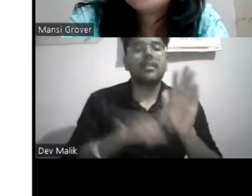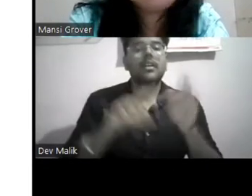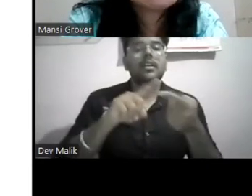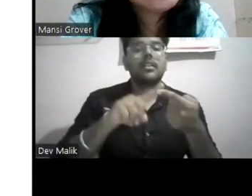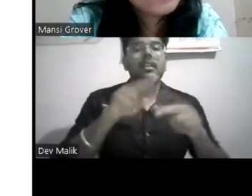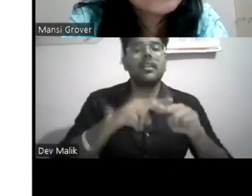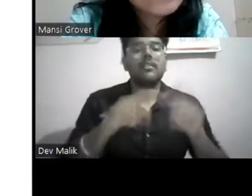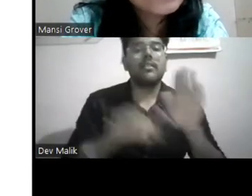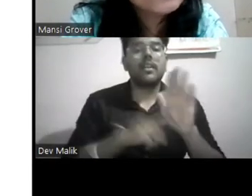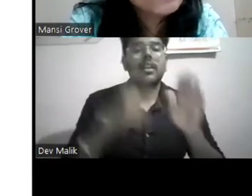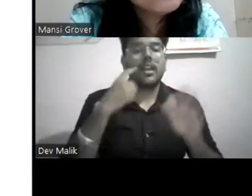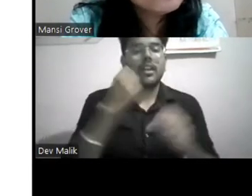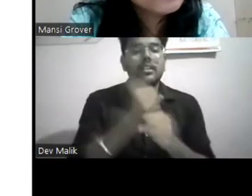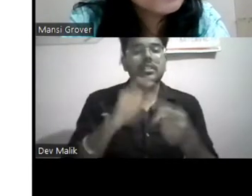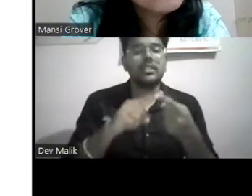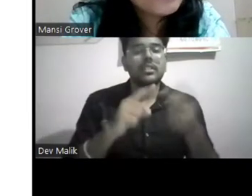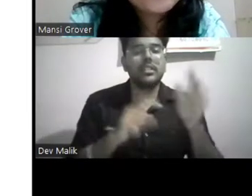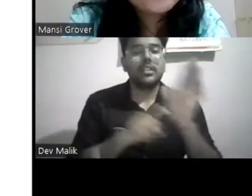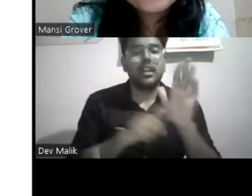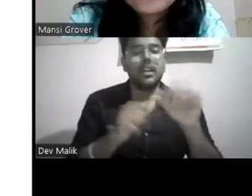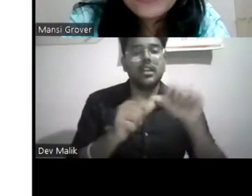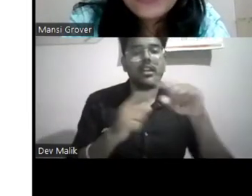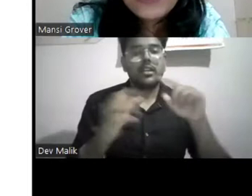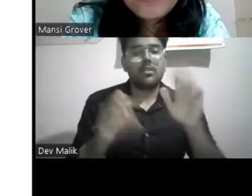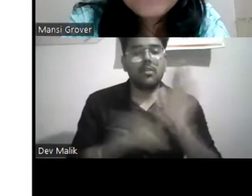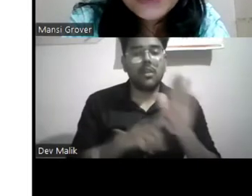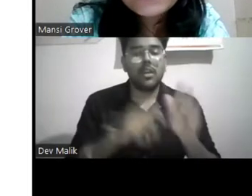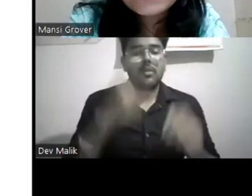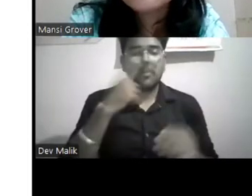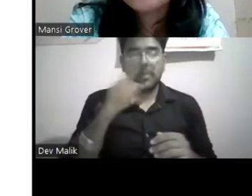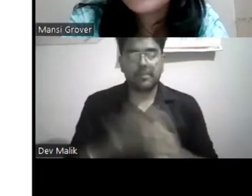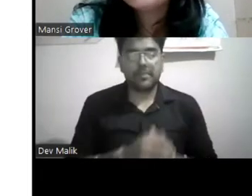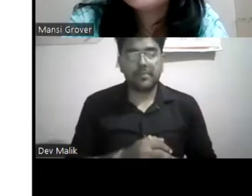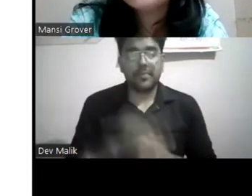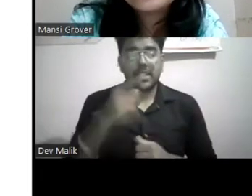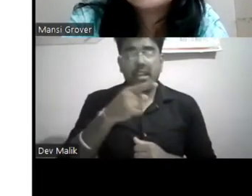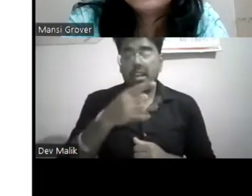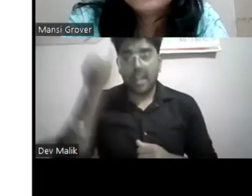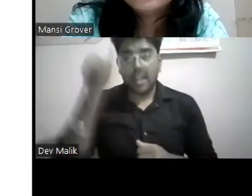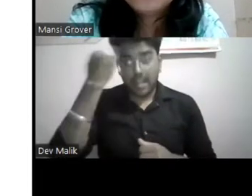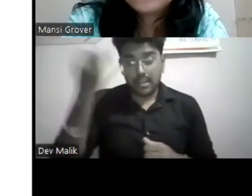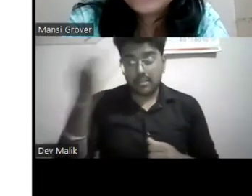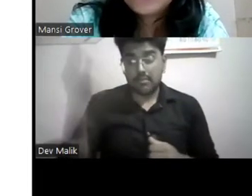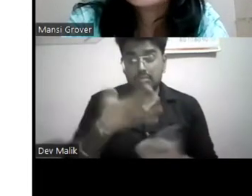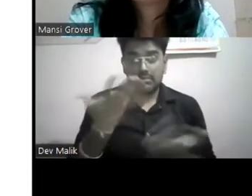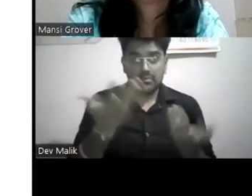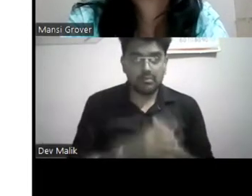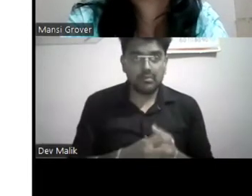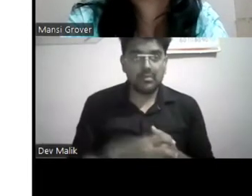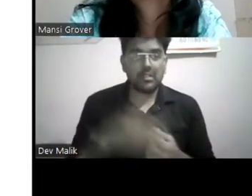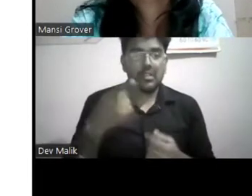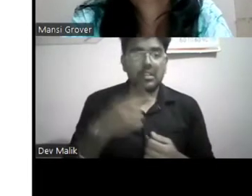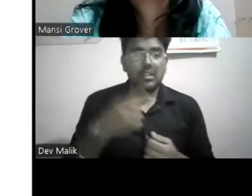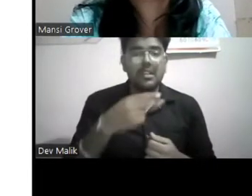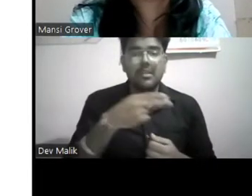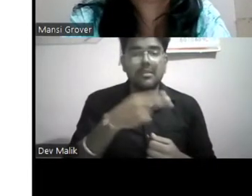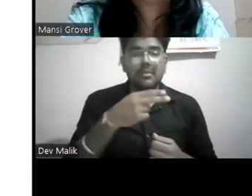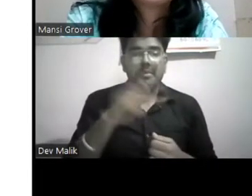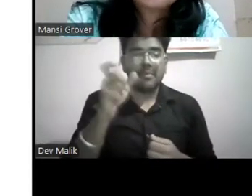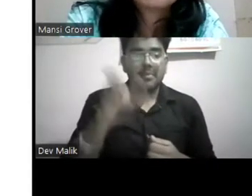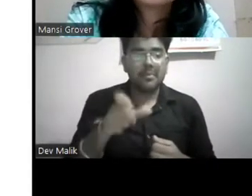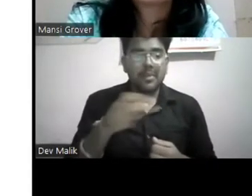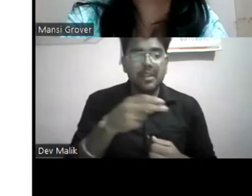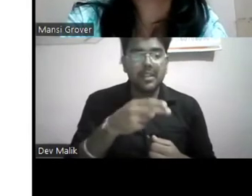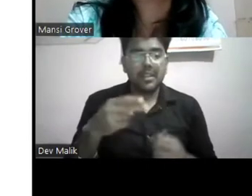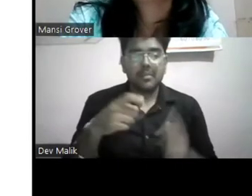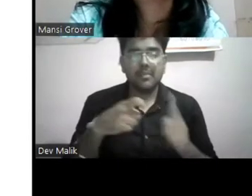very patriarchal idea where, you know, it's given by Leo Kanner. And this is a person that you